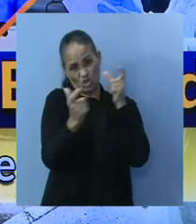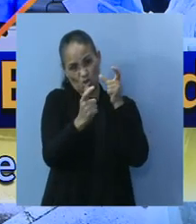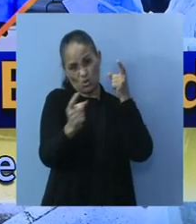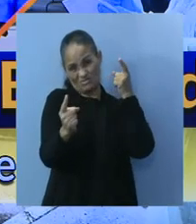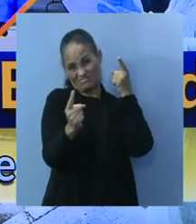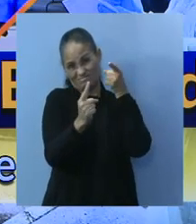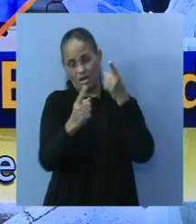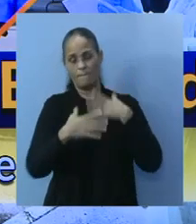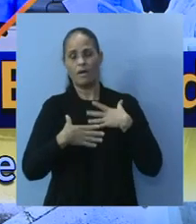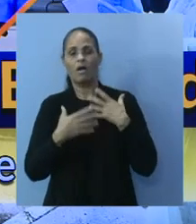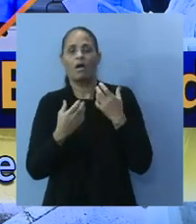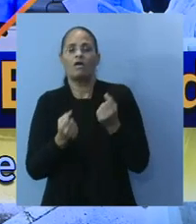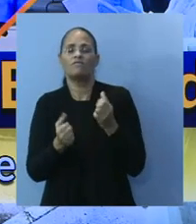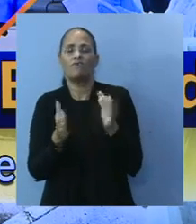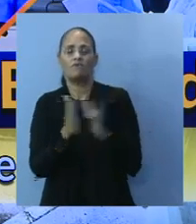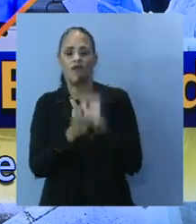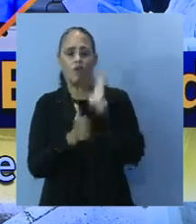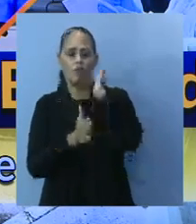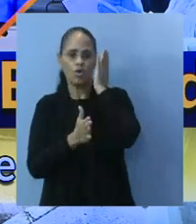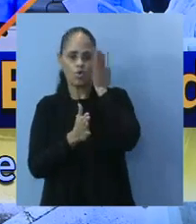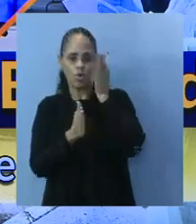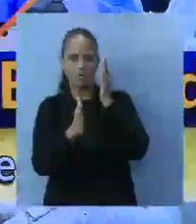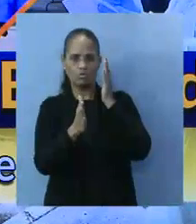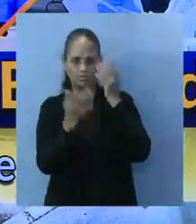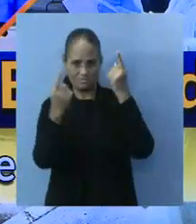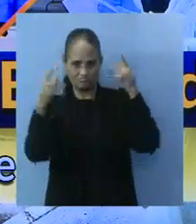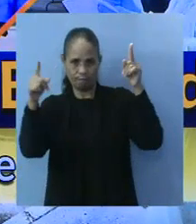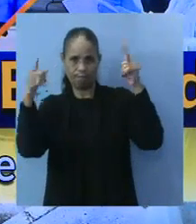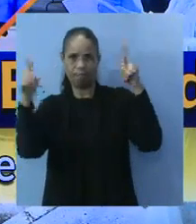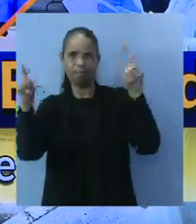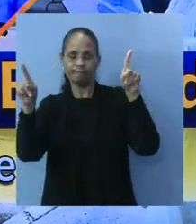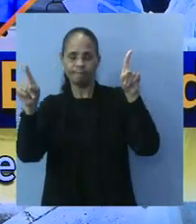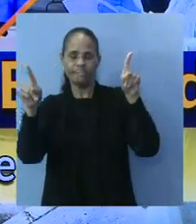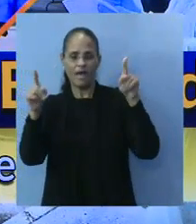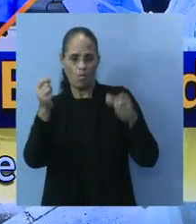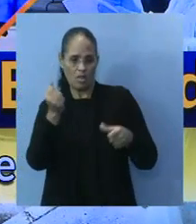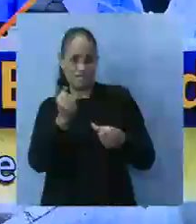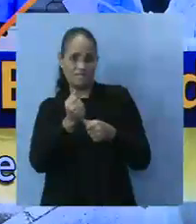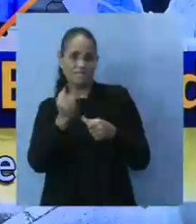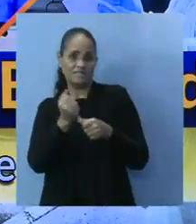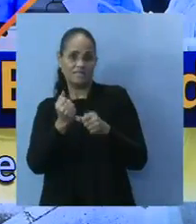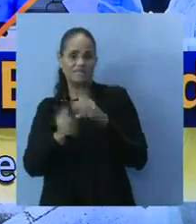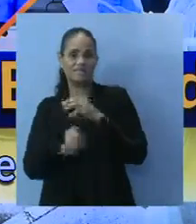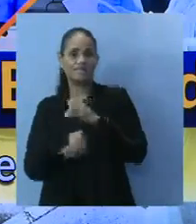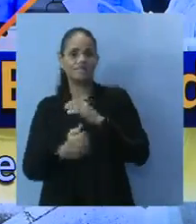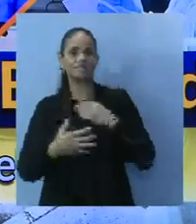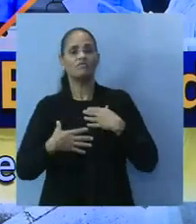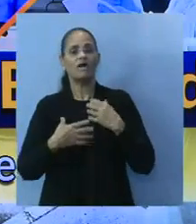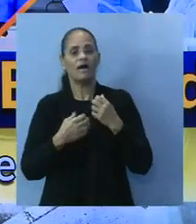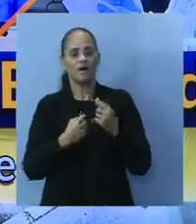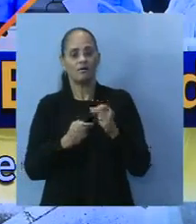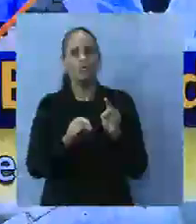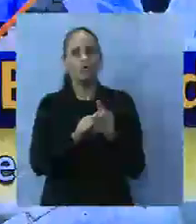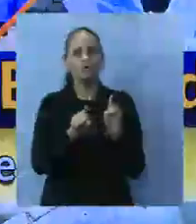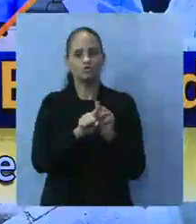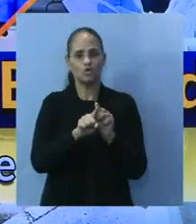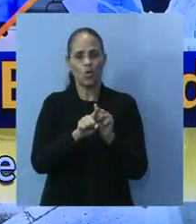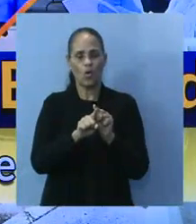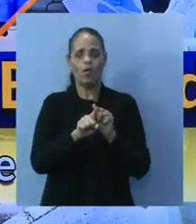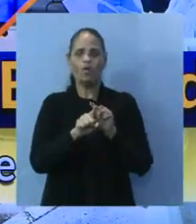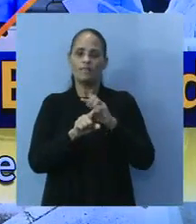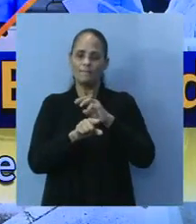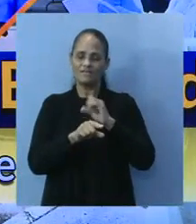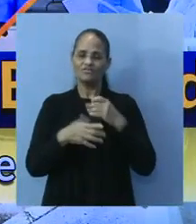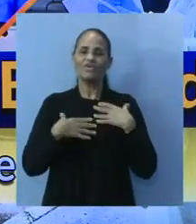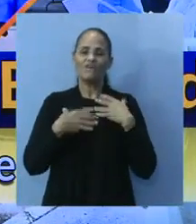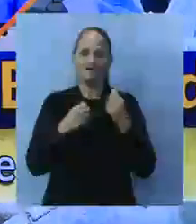am confident that we will meet this target, and I look forward to assisting the Minister of Health and the Ministry of Health as they work with